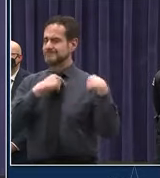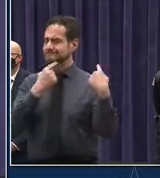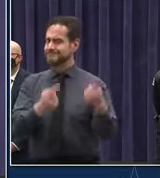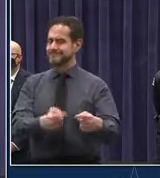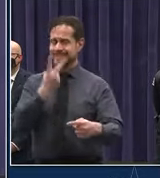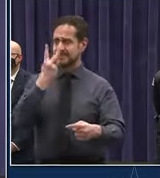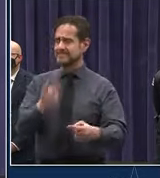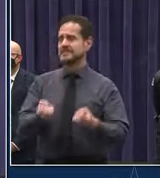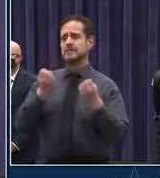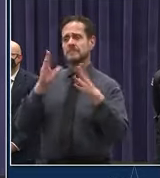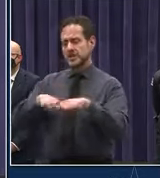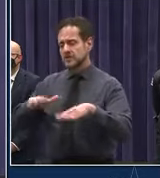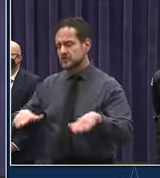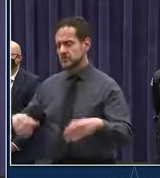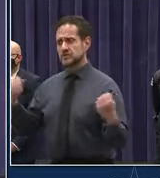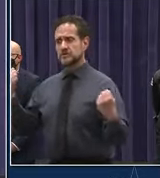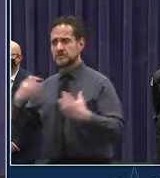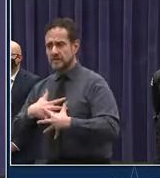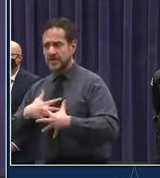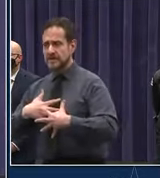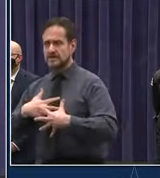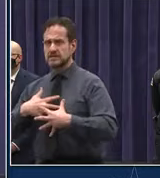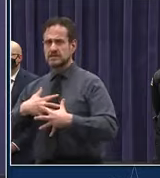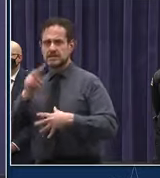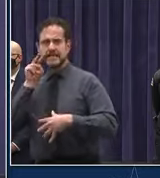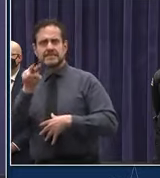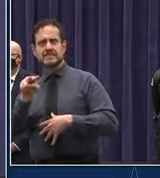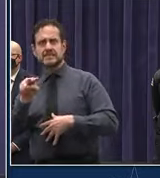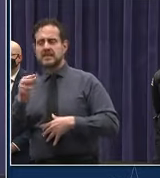and fulfill their God-given potential.